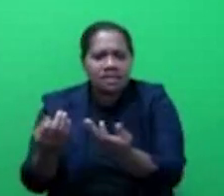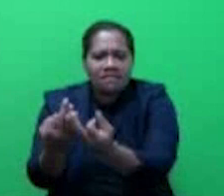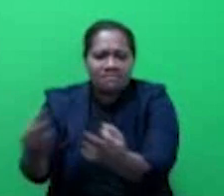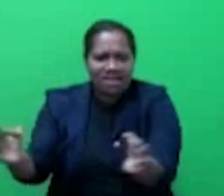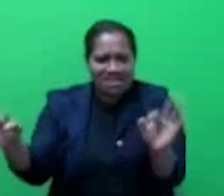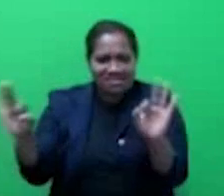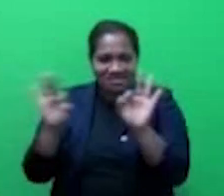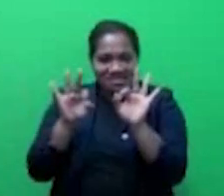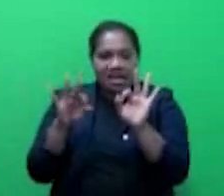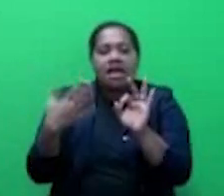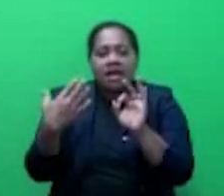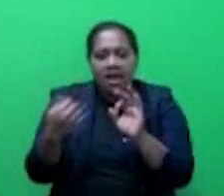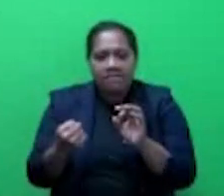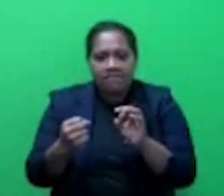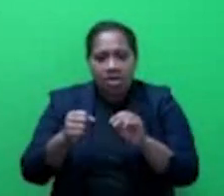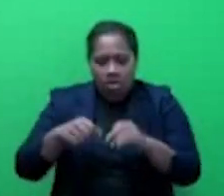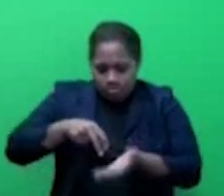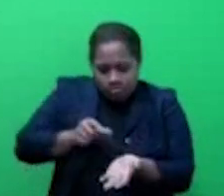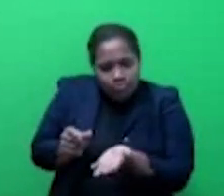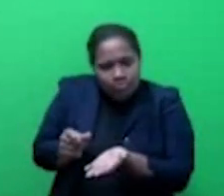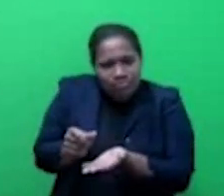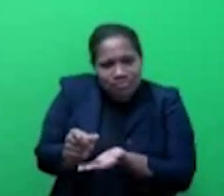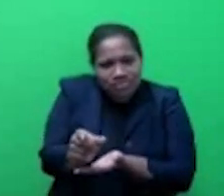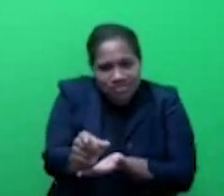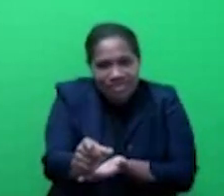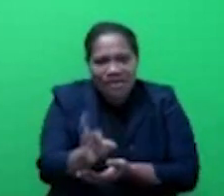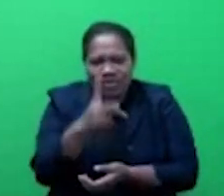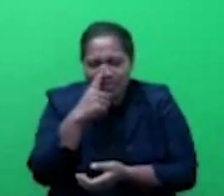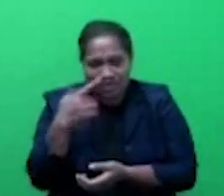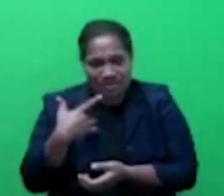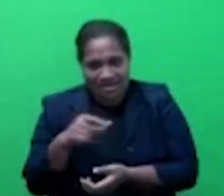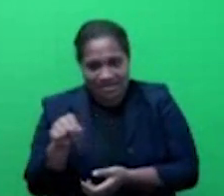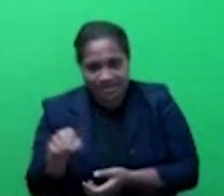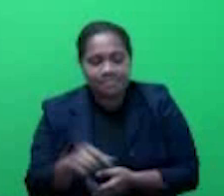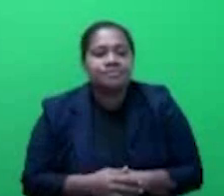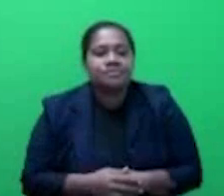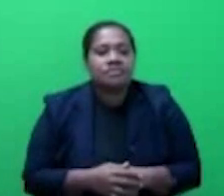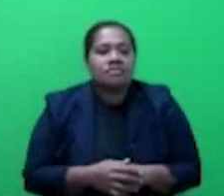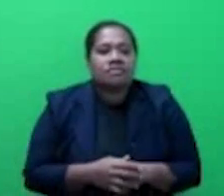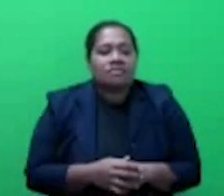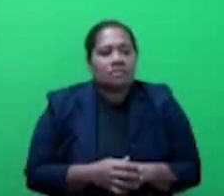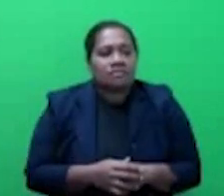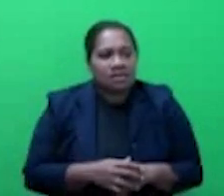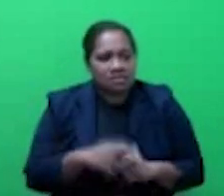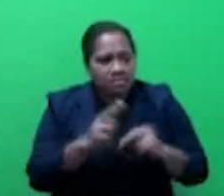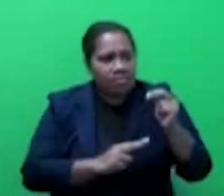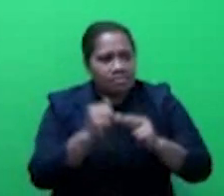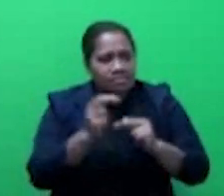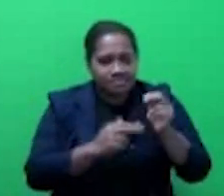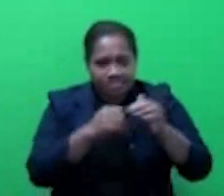a walkway was made for the tenants. Construction of rock lining and hall upgrade was carried out in